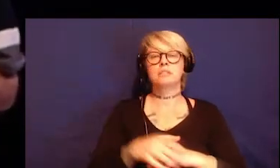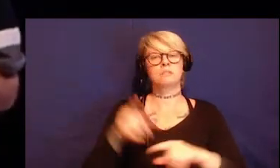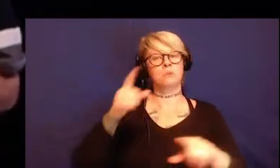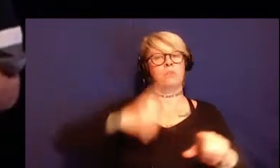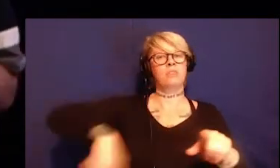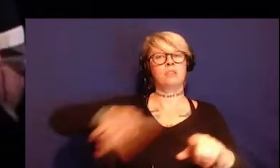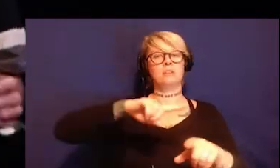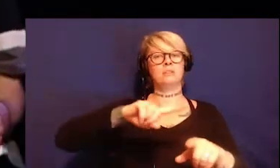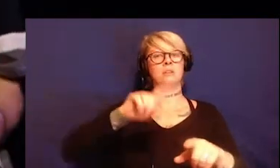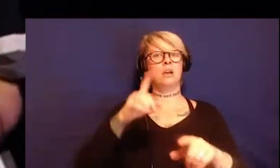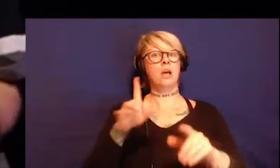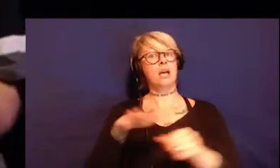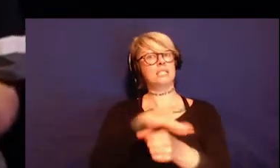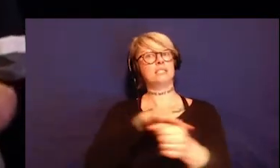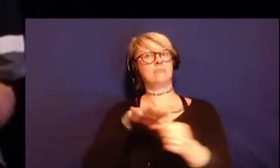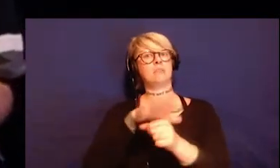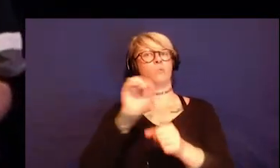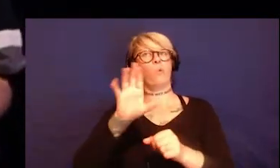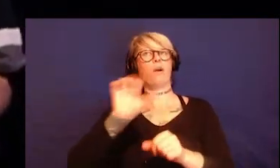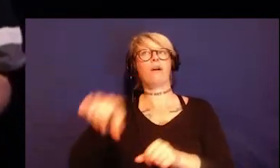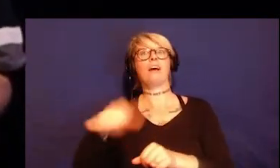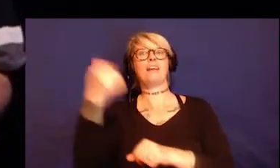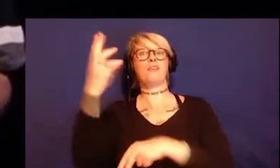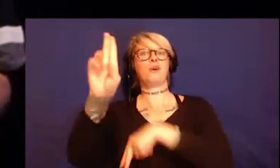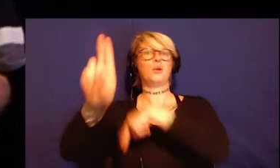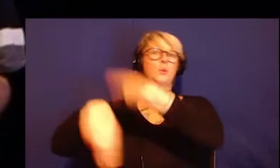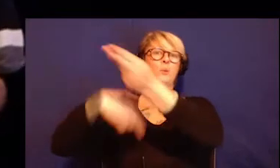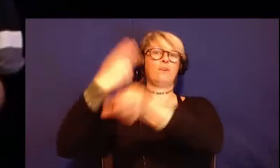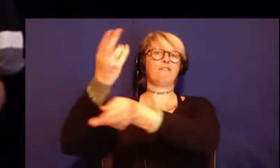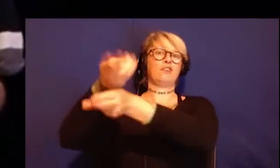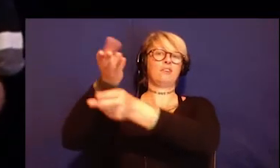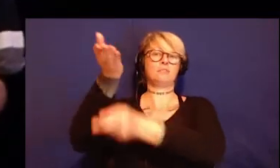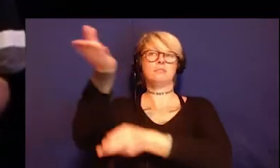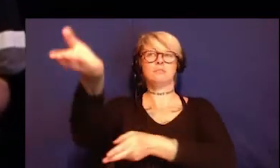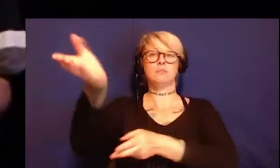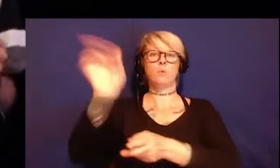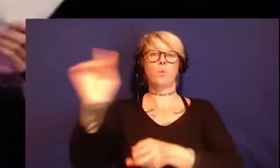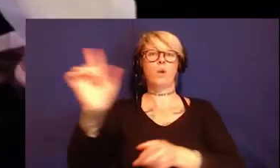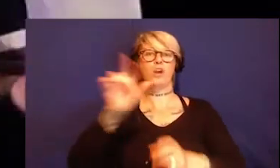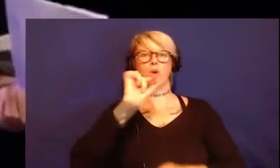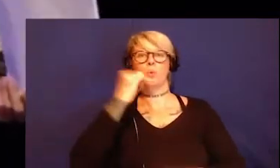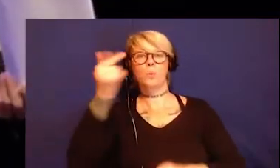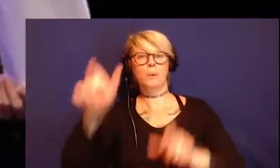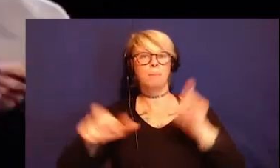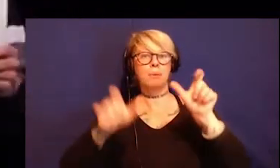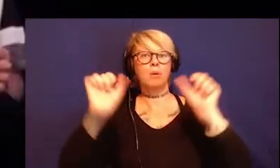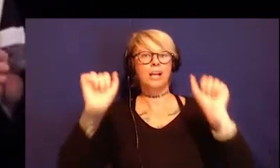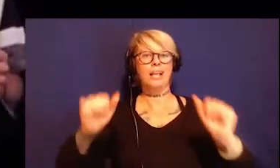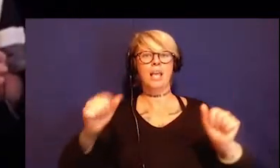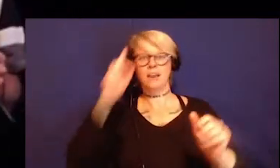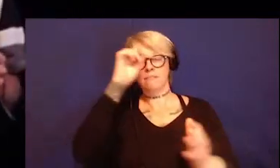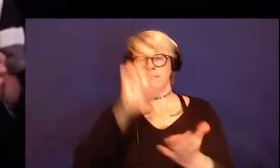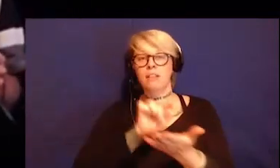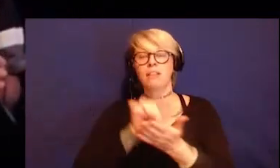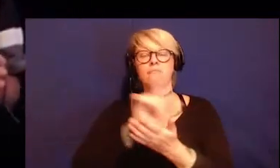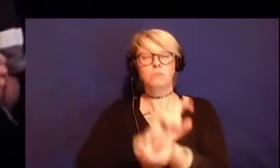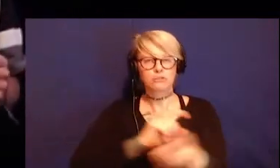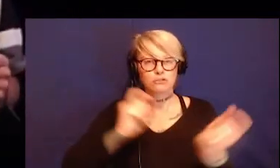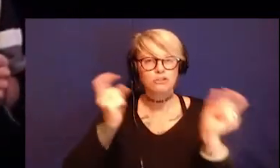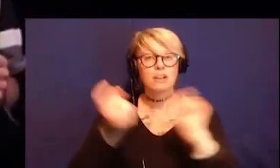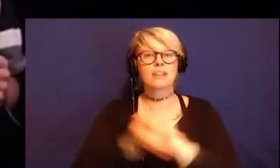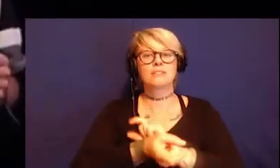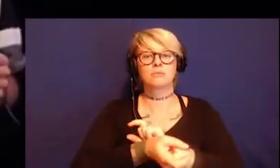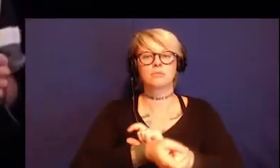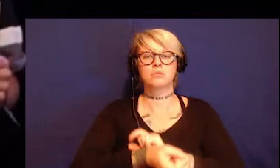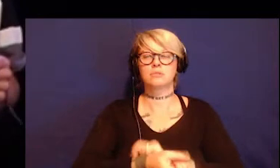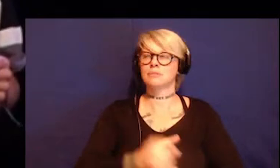alternative universe for queer love to flourish and empower people to fall in love with transformation. Speaking